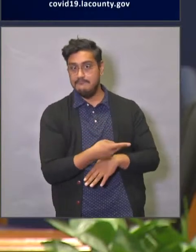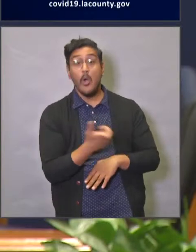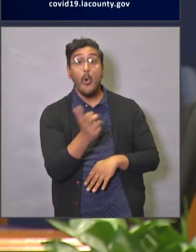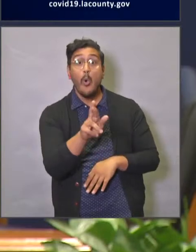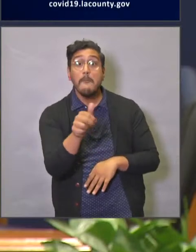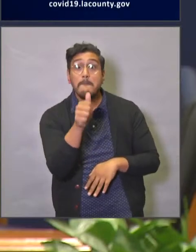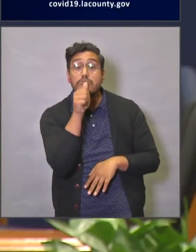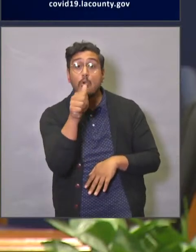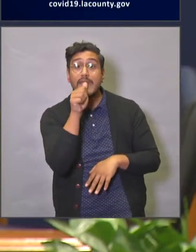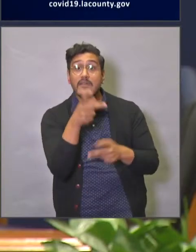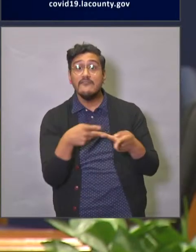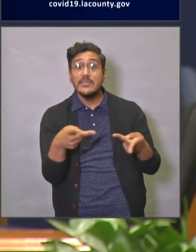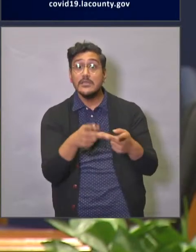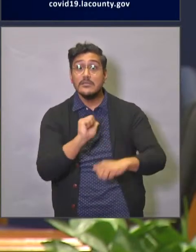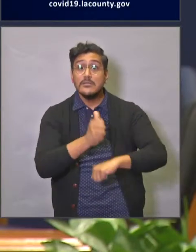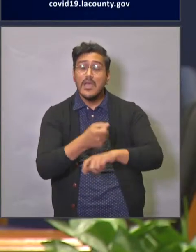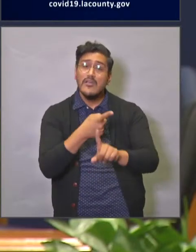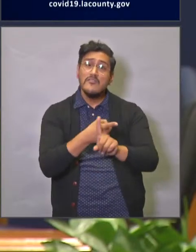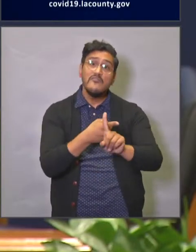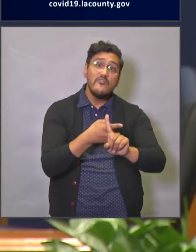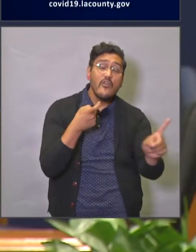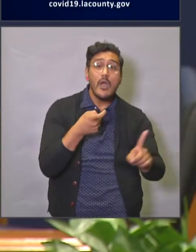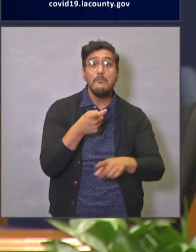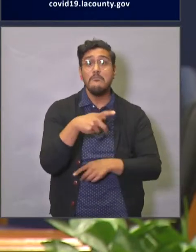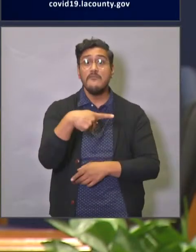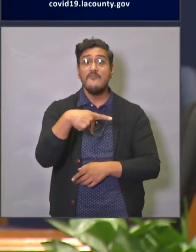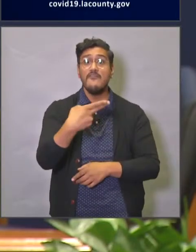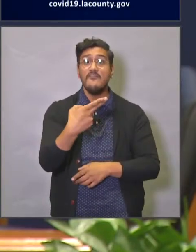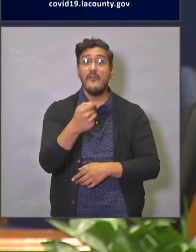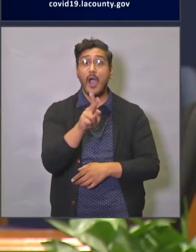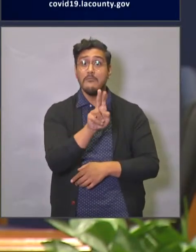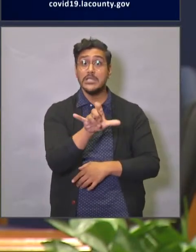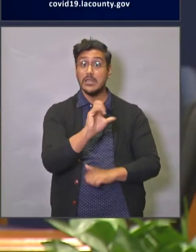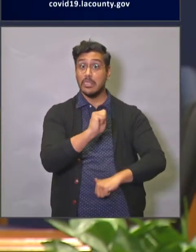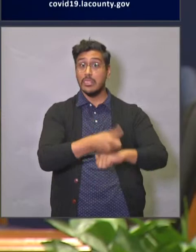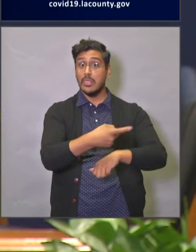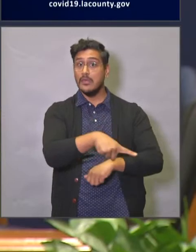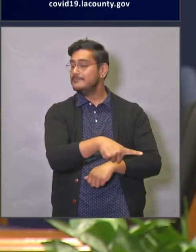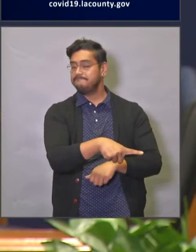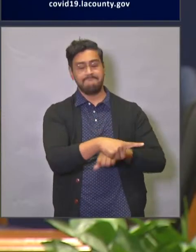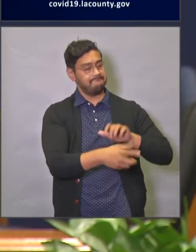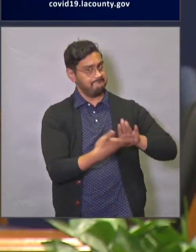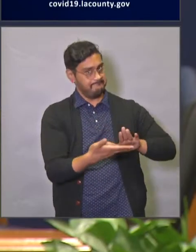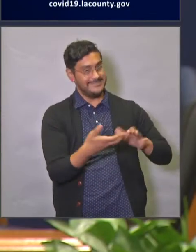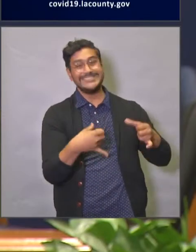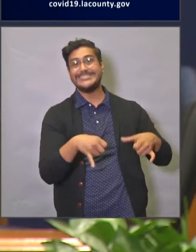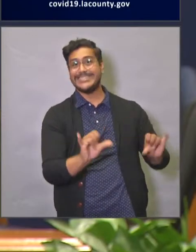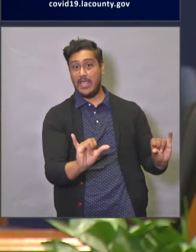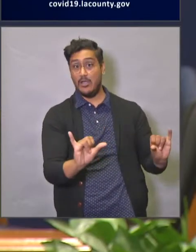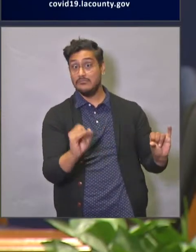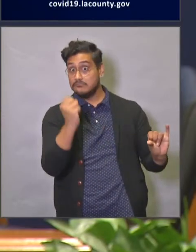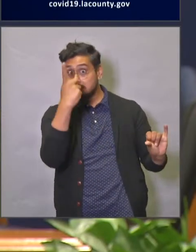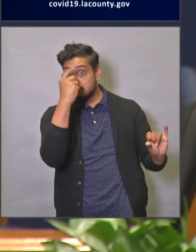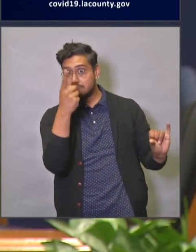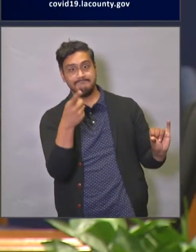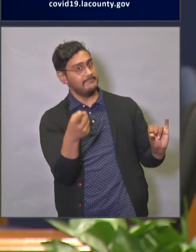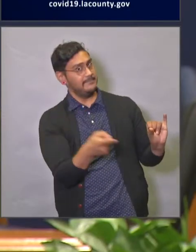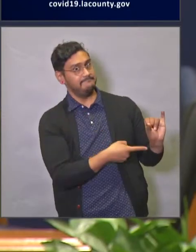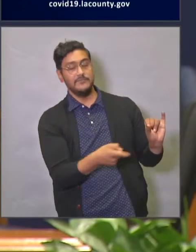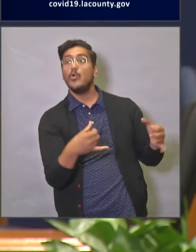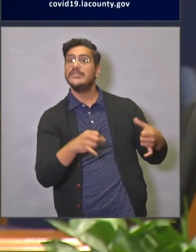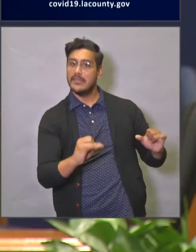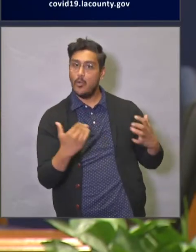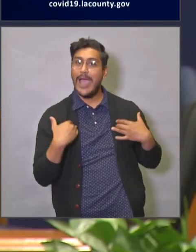including those run by retail pharmacy or private clinics. Many of those sites also have a lot of capacity available,